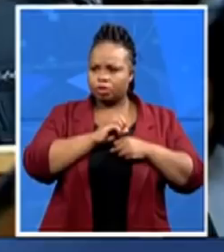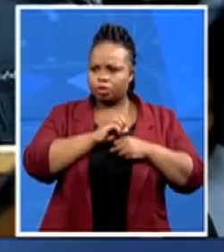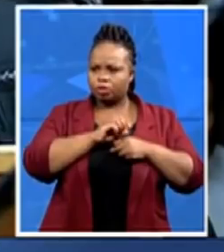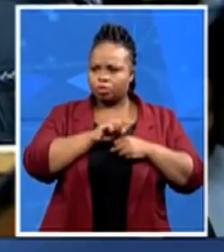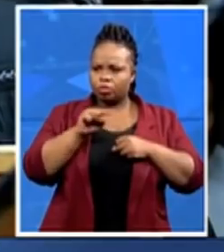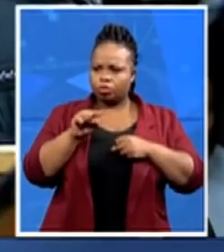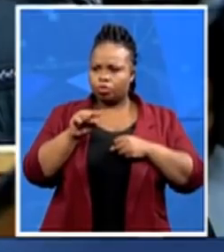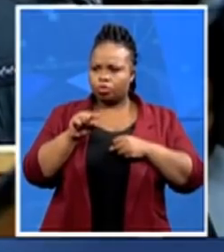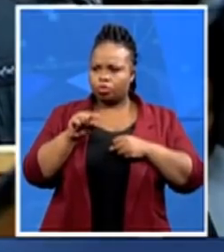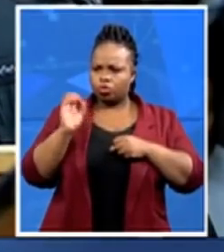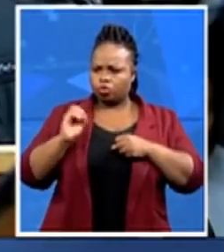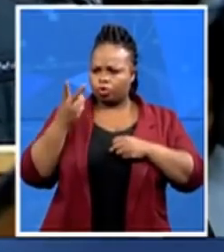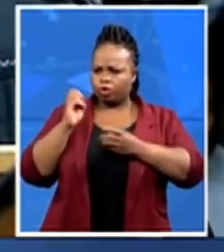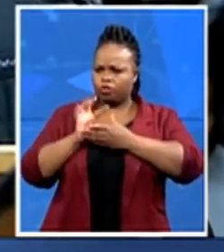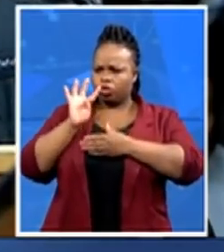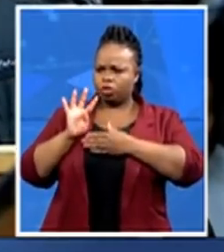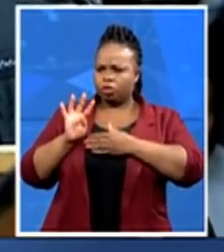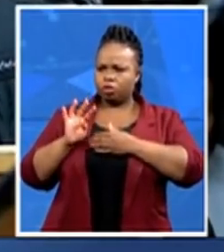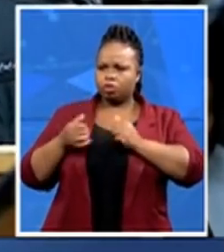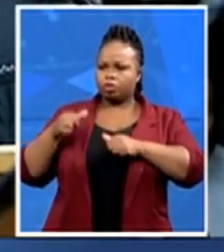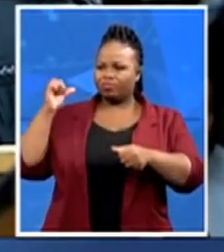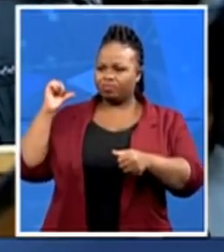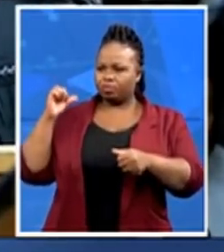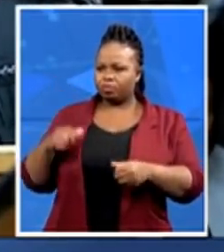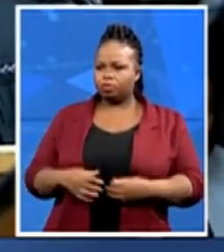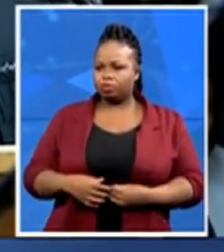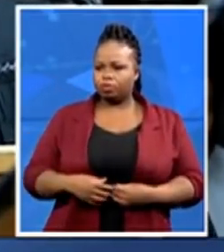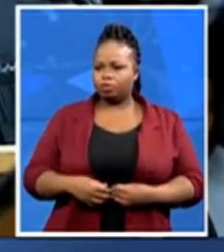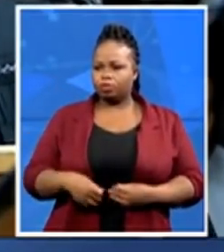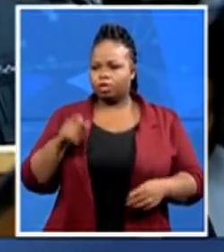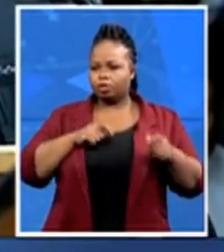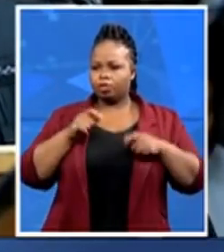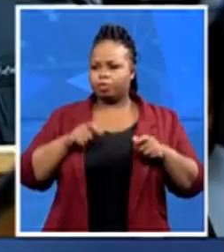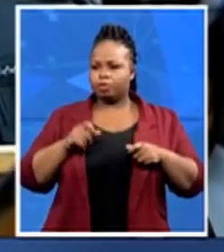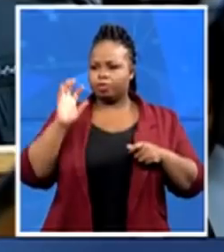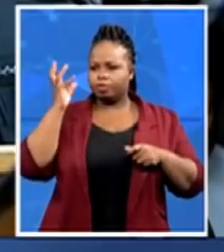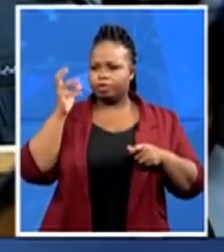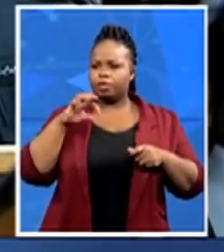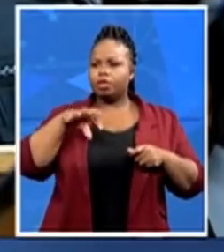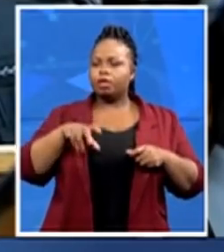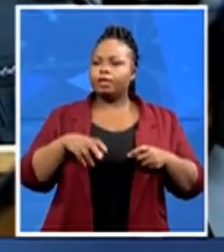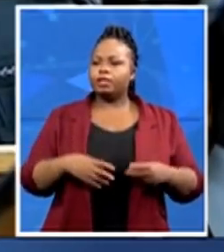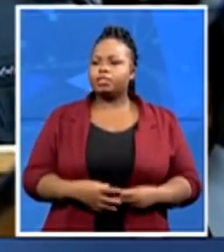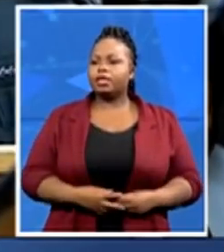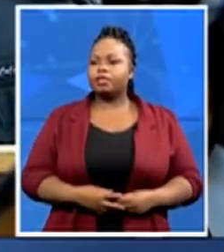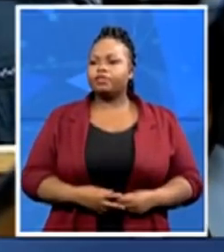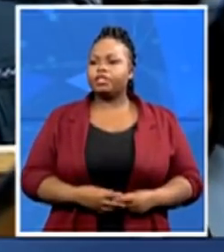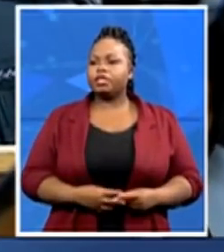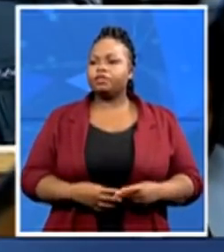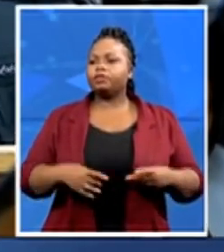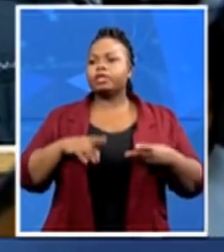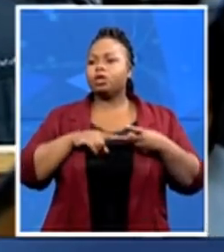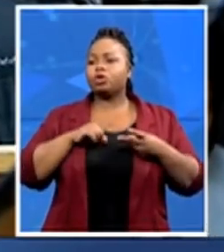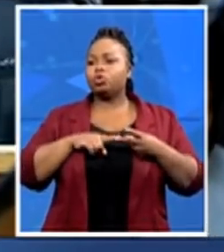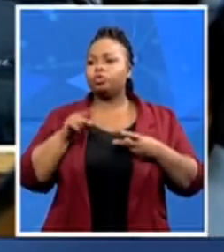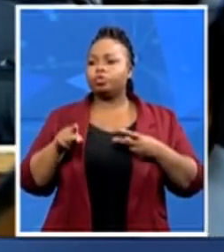people of the Free State Province. We cannot say that the people of the Free State Province does not have any interest in this